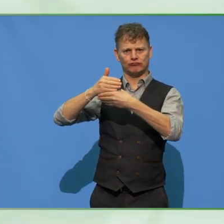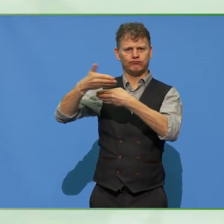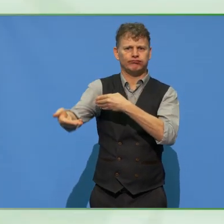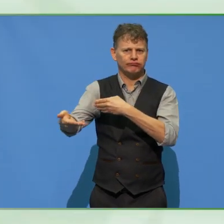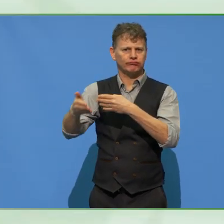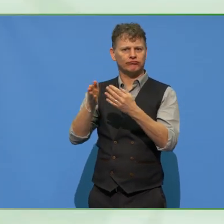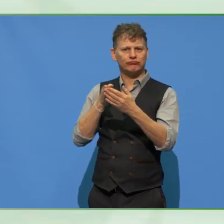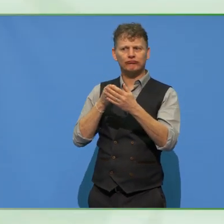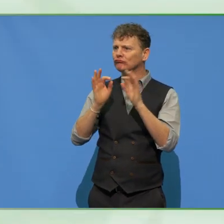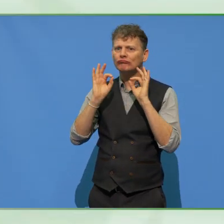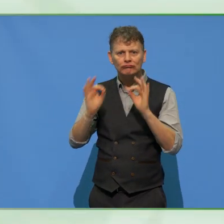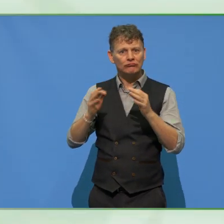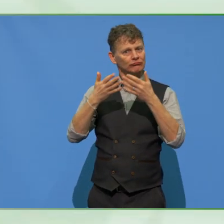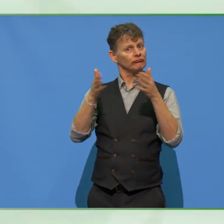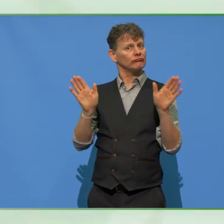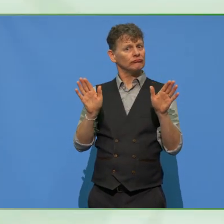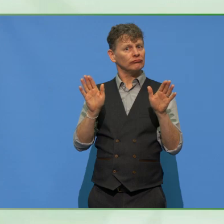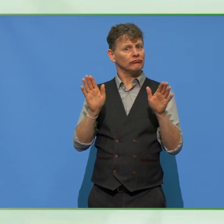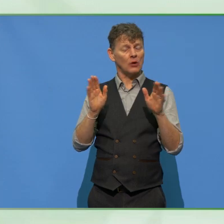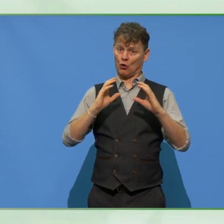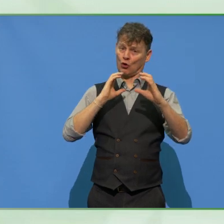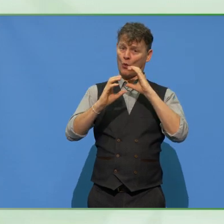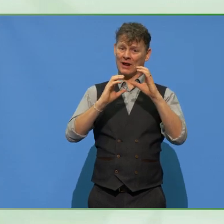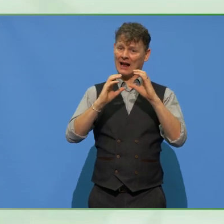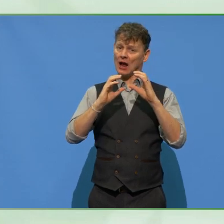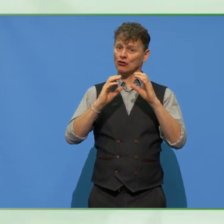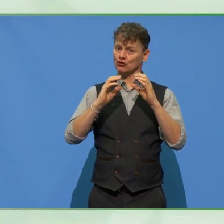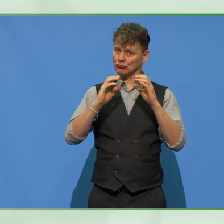of really bridging the gap in communication,